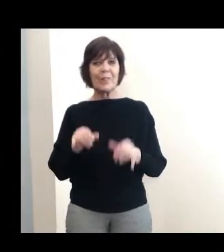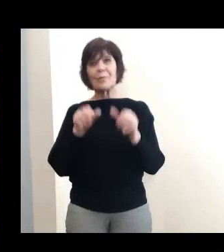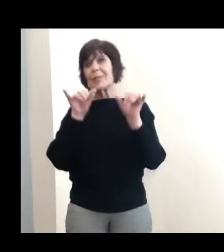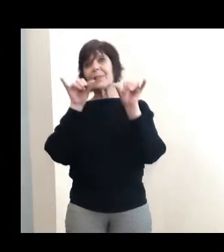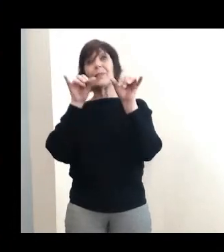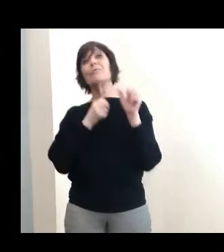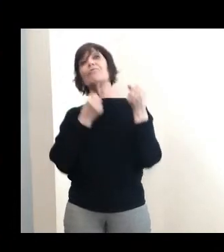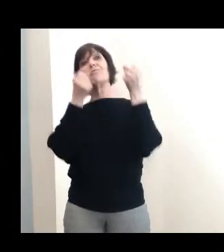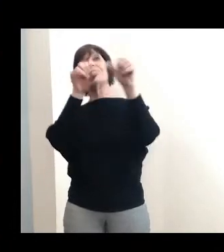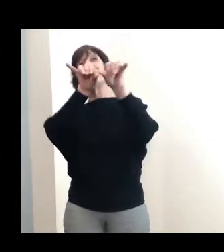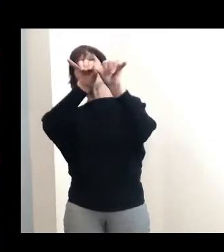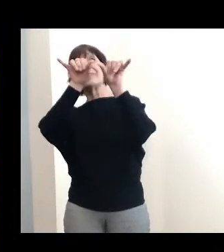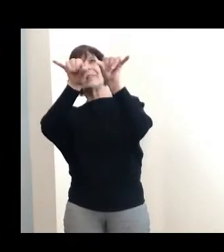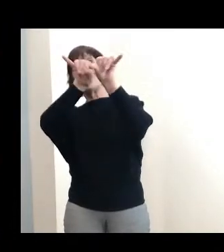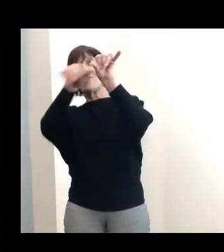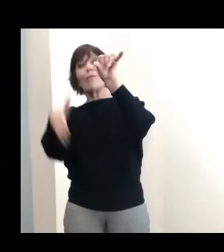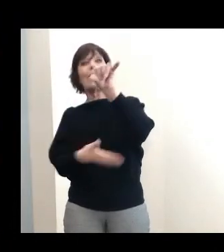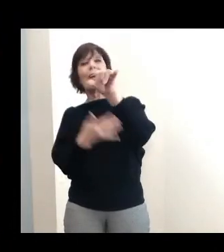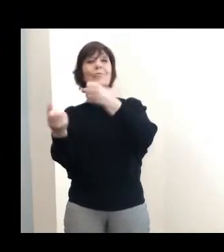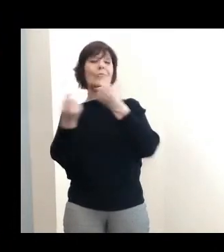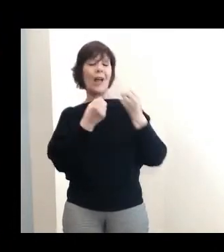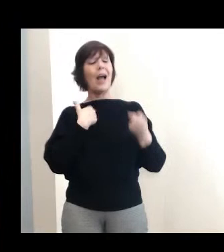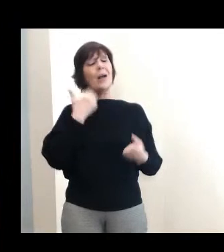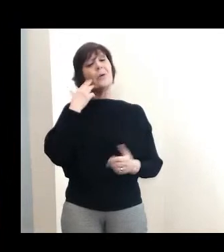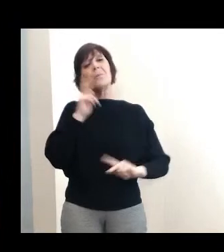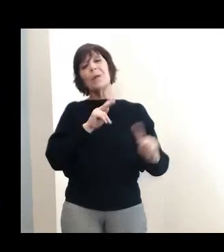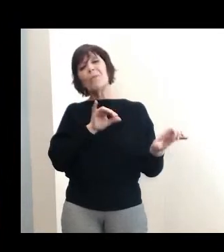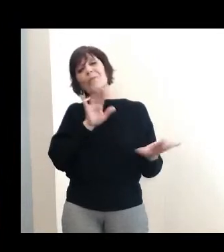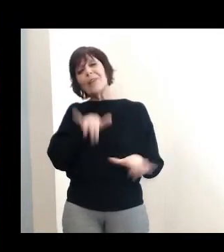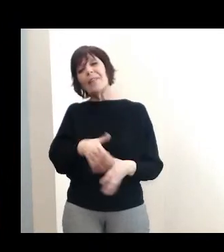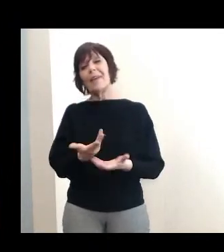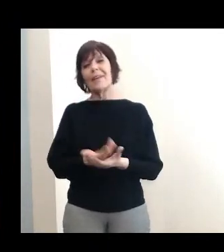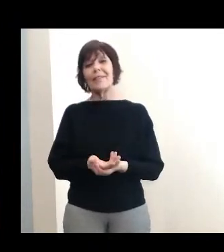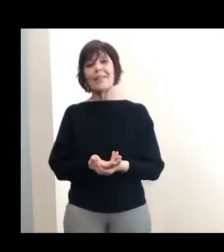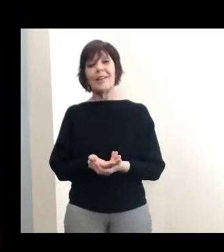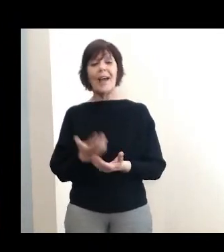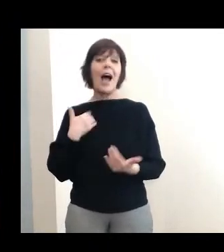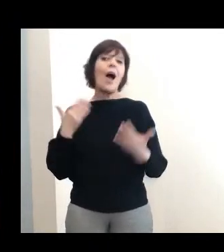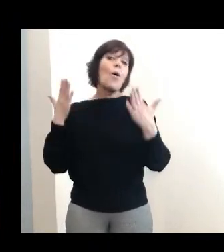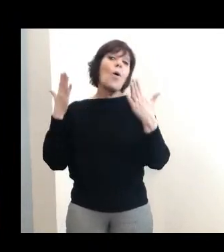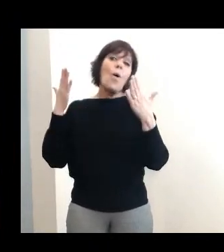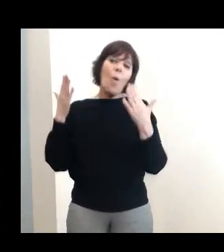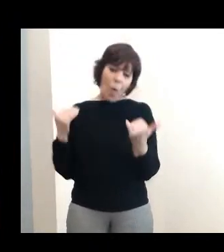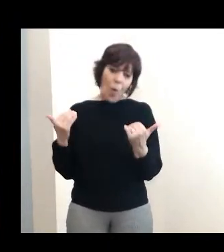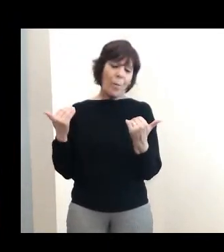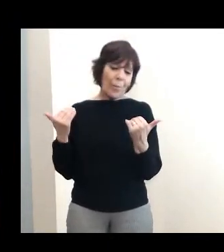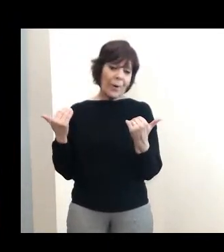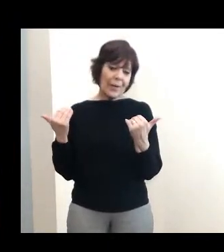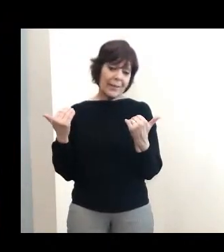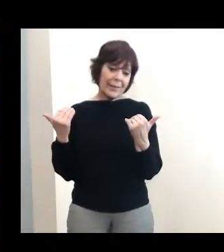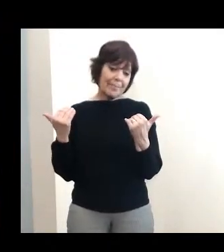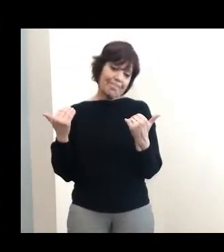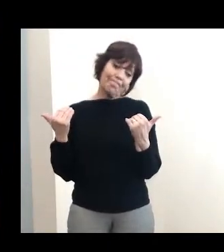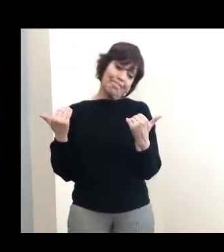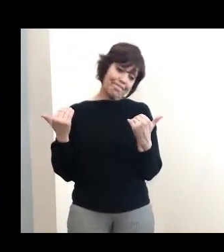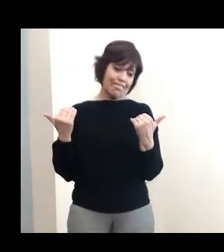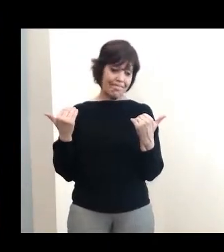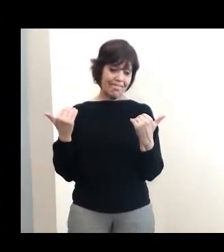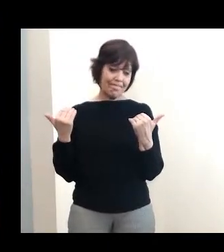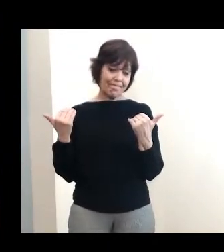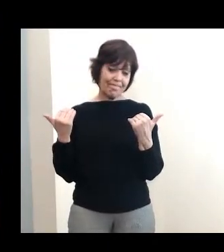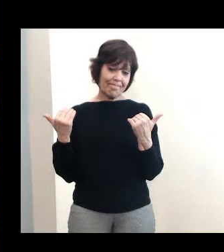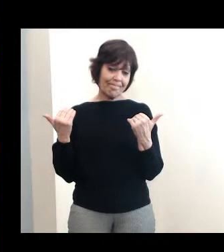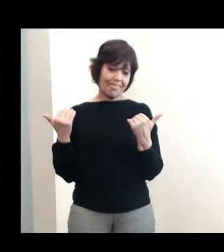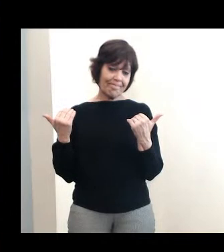overnight, get your vaccine, and drive back. I know a few people have done that. I hope by the time we're having